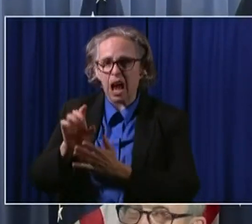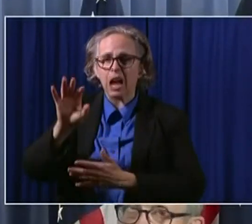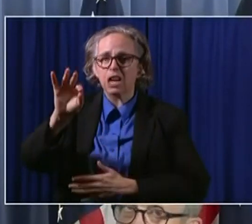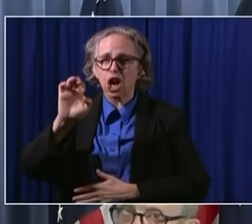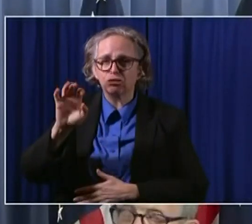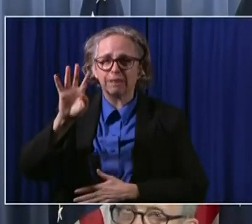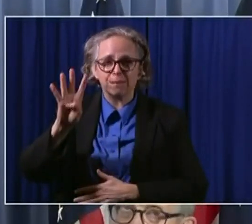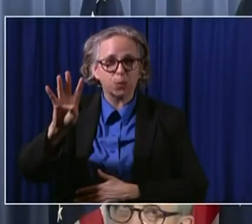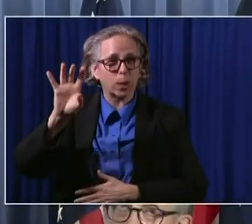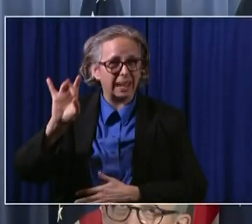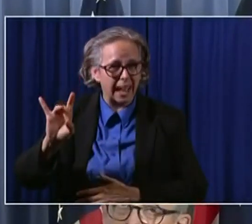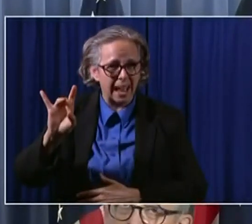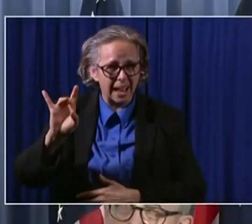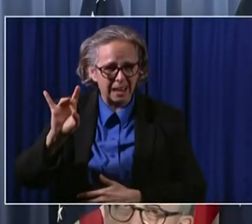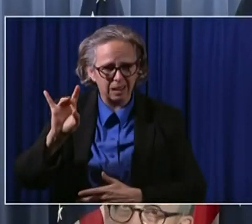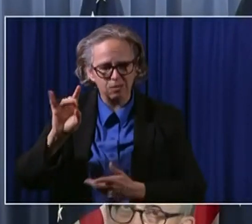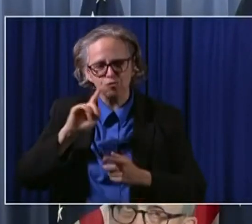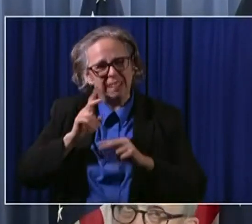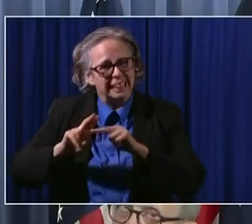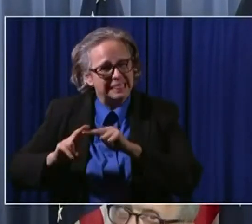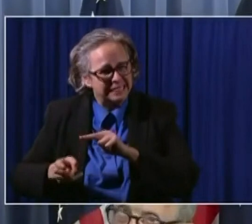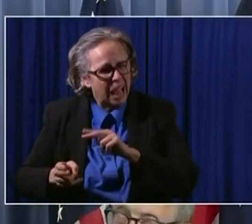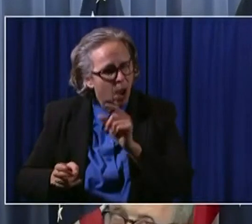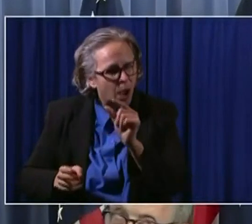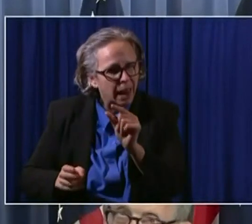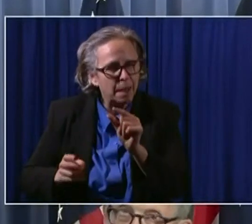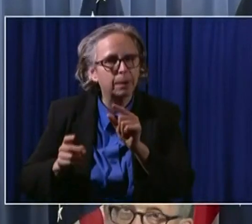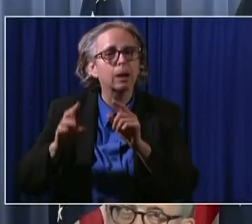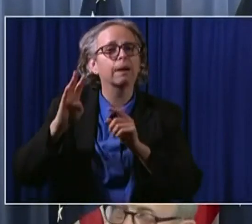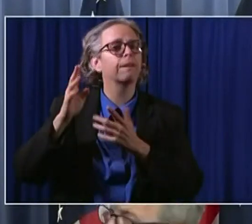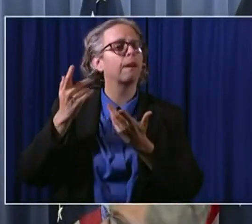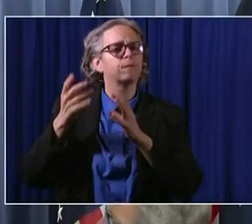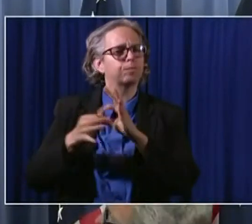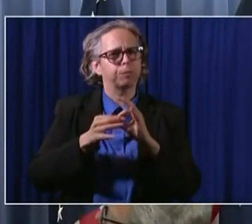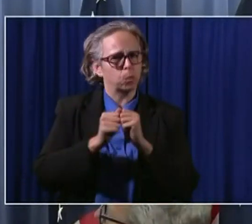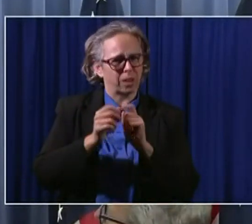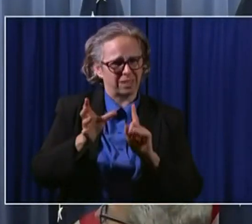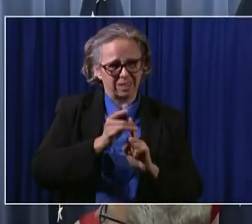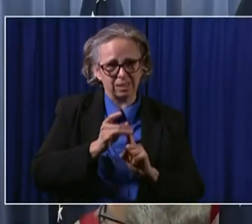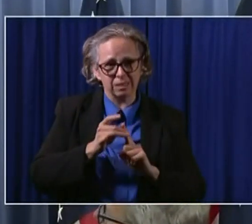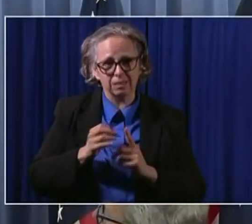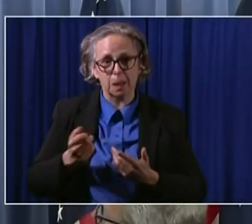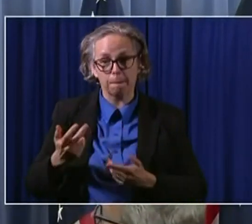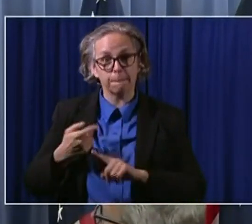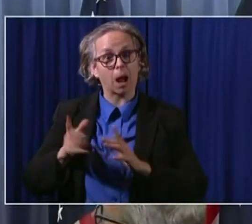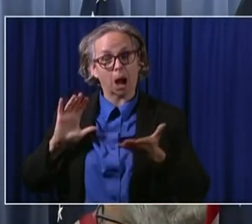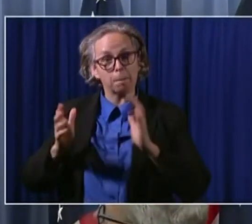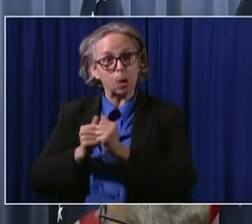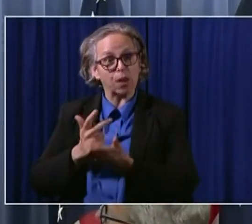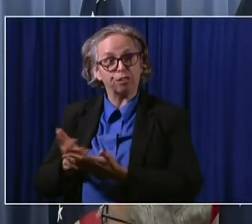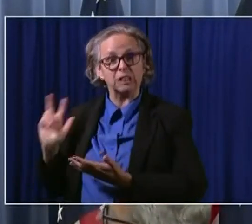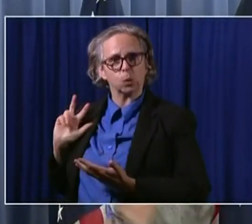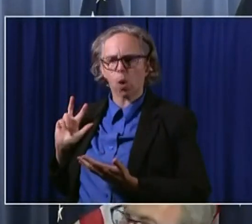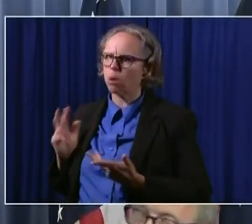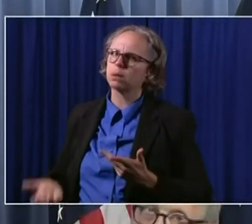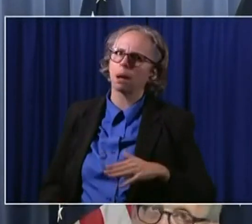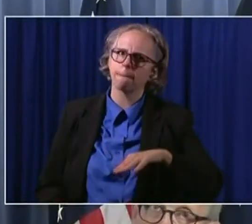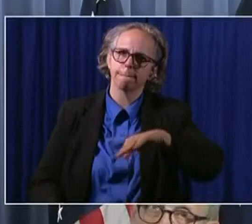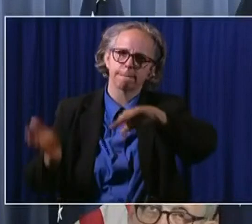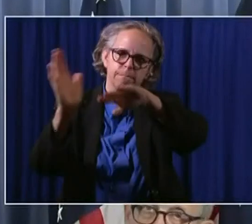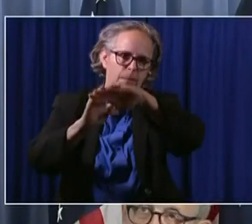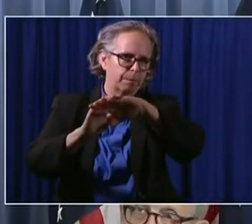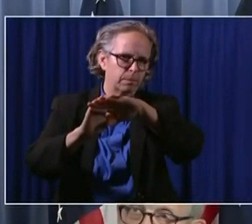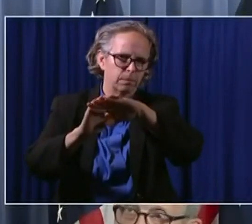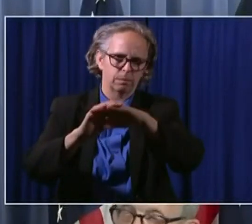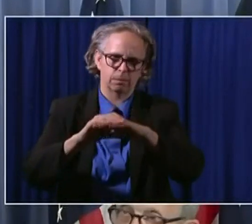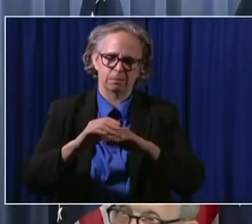but certainly is up significantly from where it was 3 weeks ago. It's above the 21-day average.